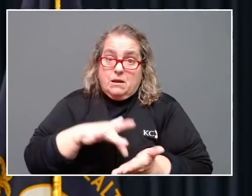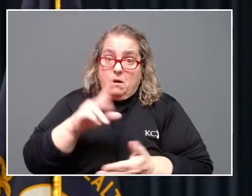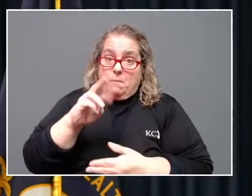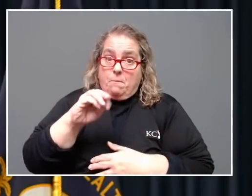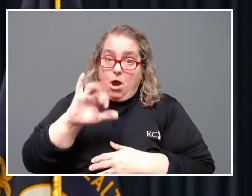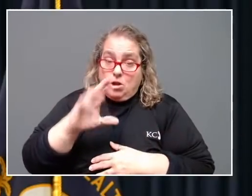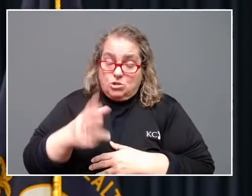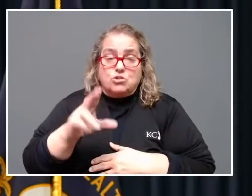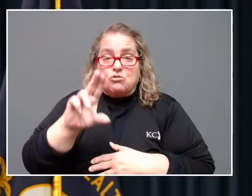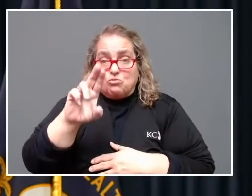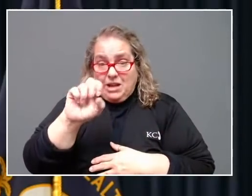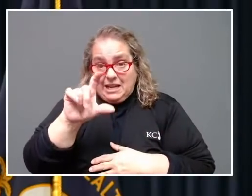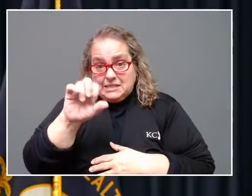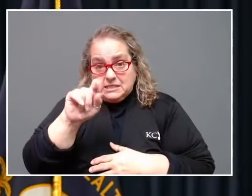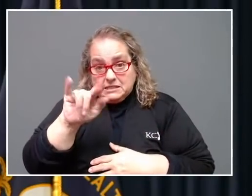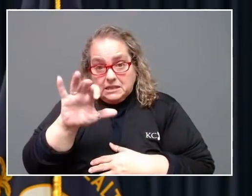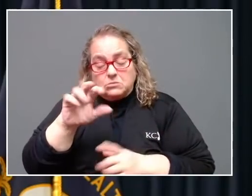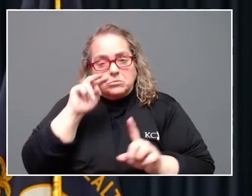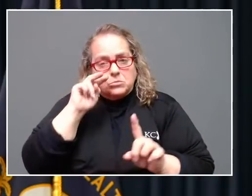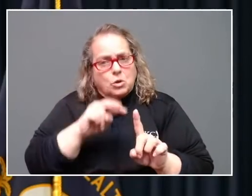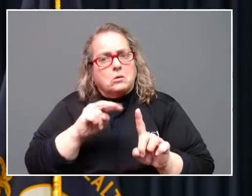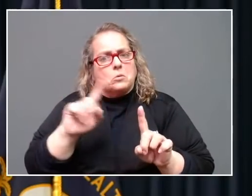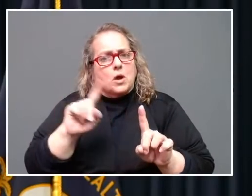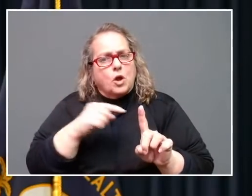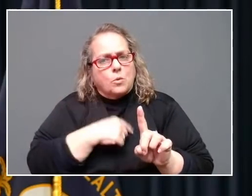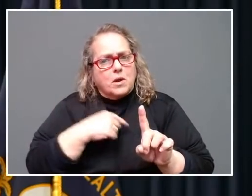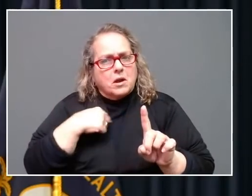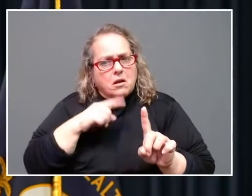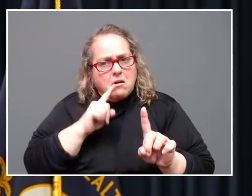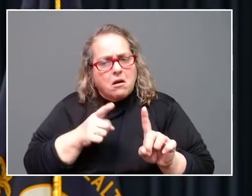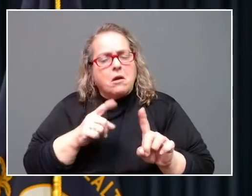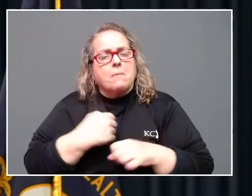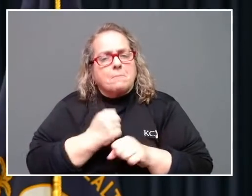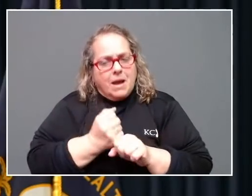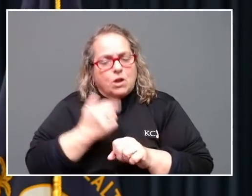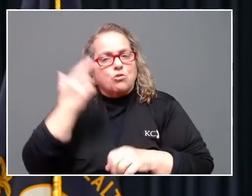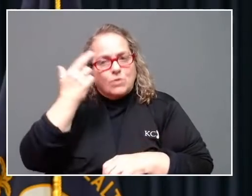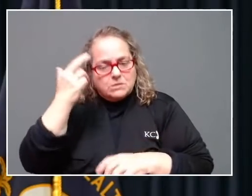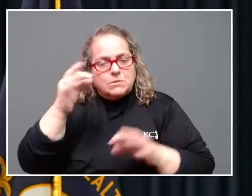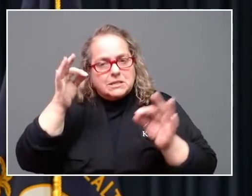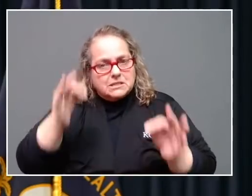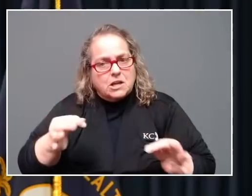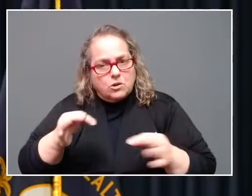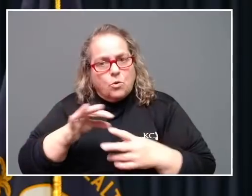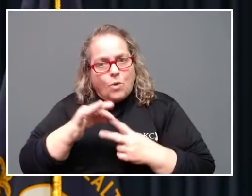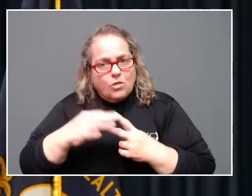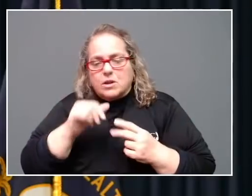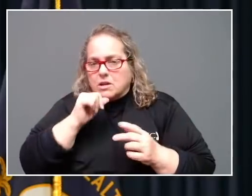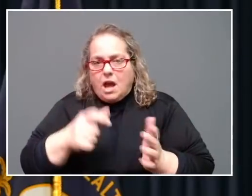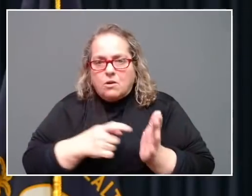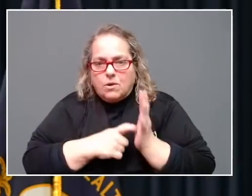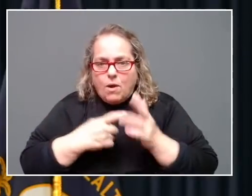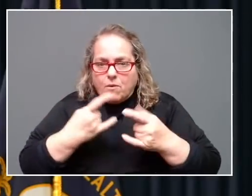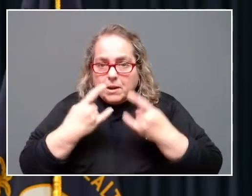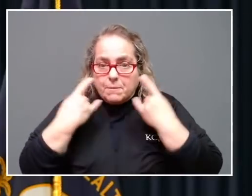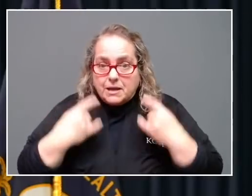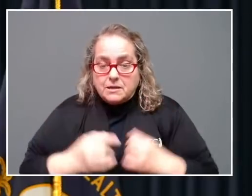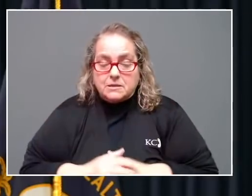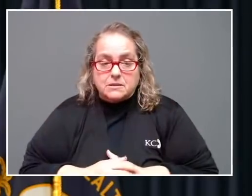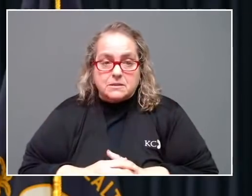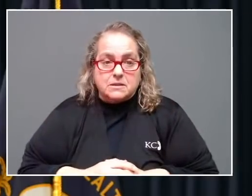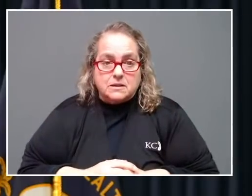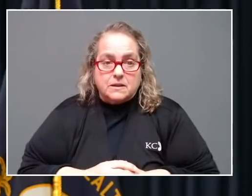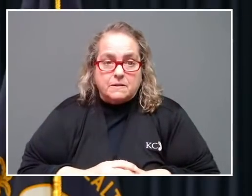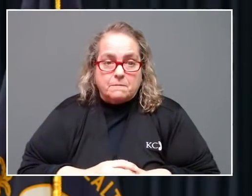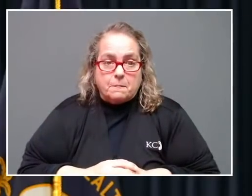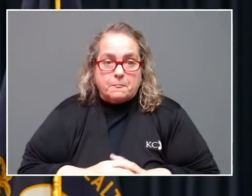look at where we are and probably make a rational decision about maybe not requiring them. So the best thing perhaps should be continue to